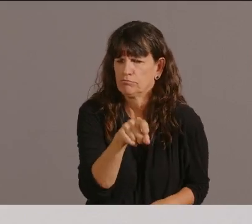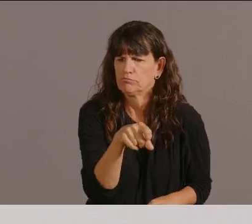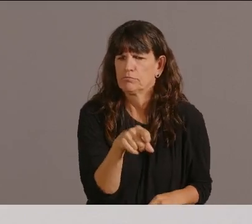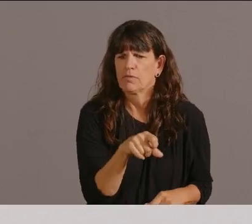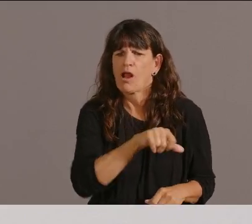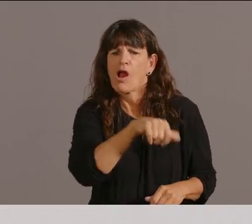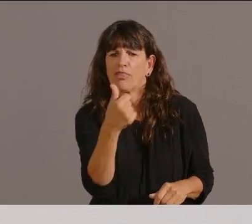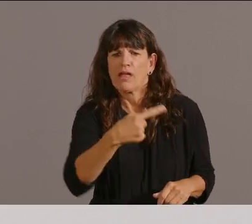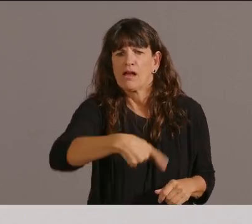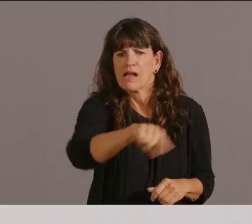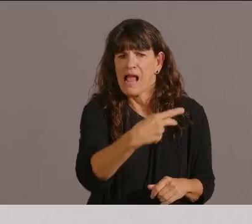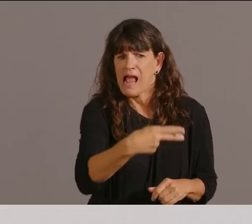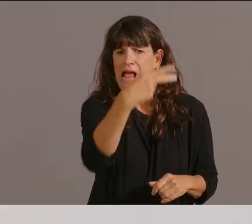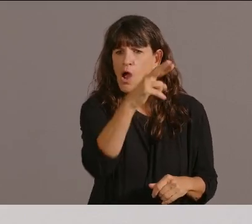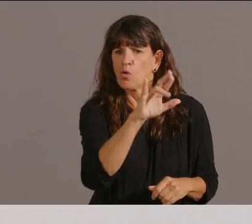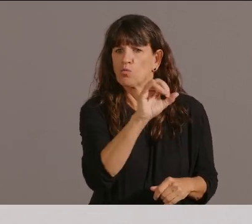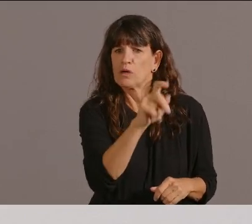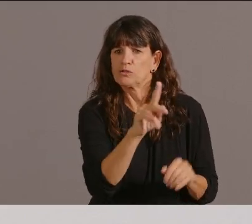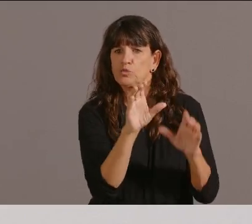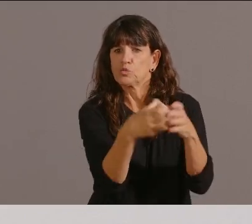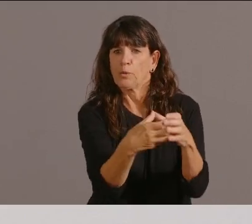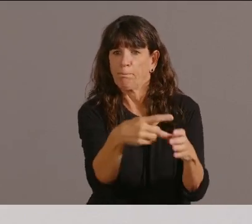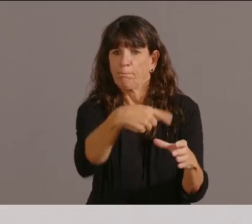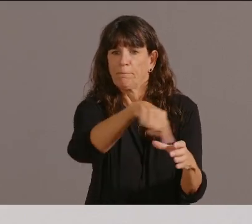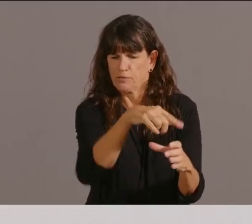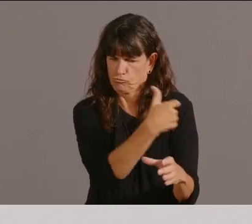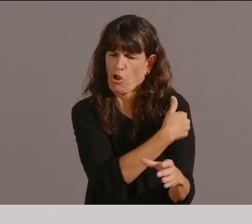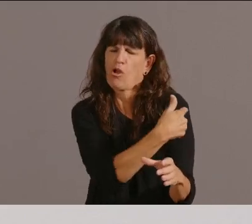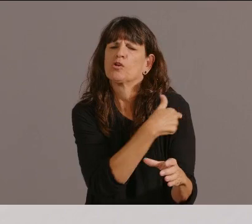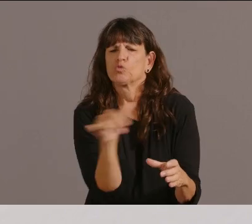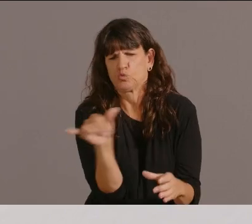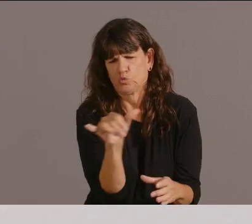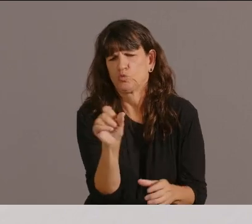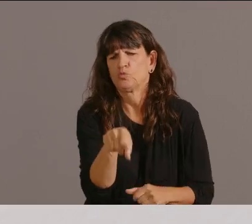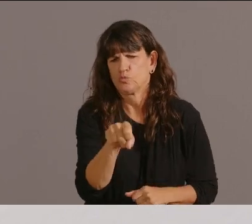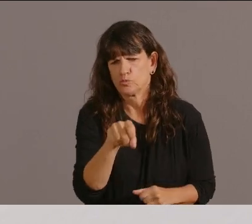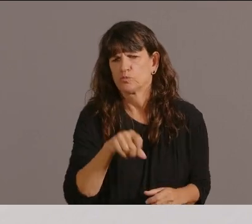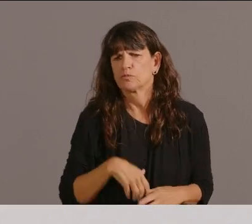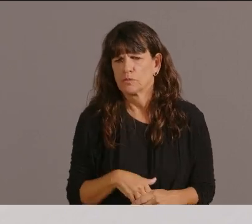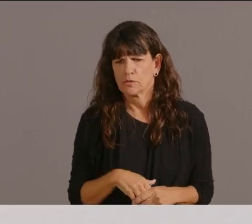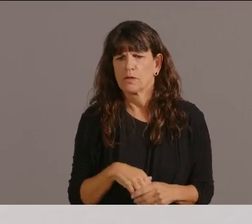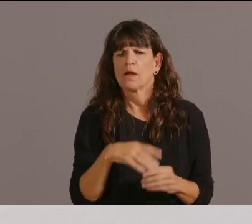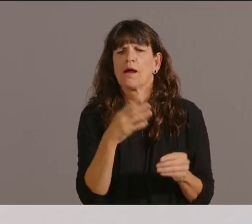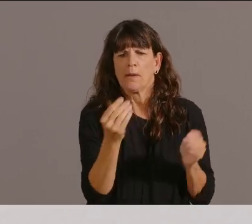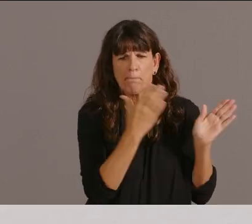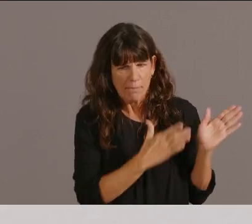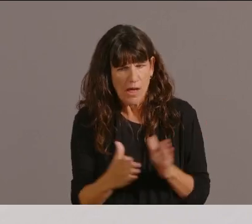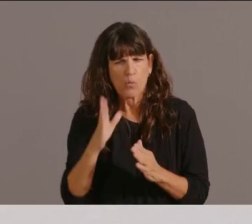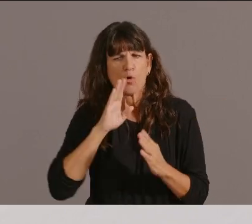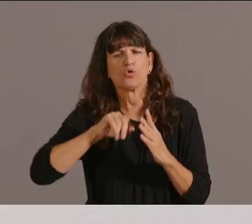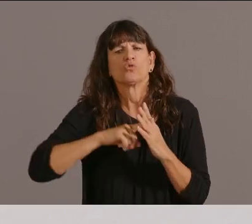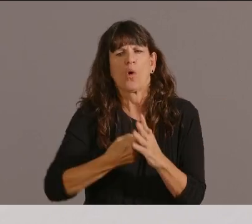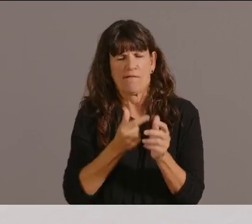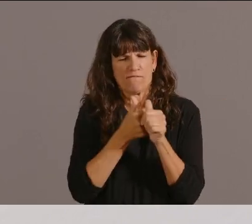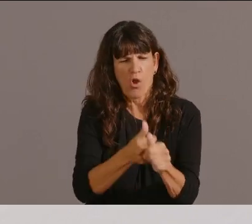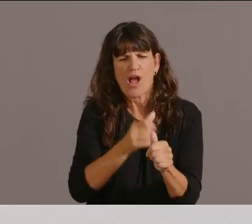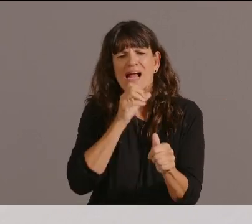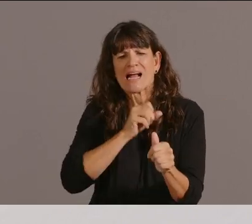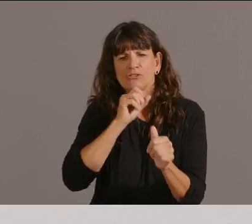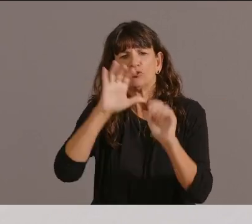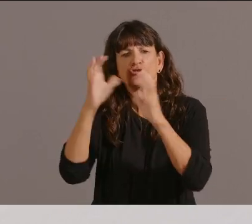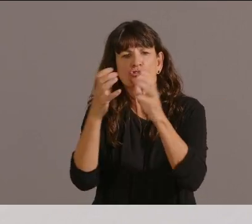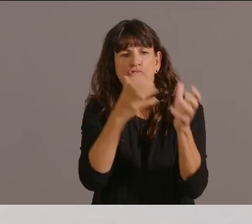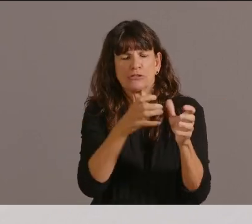they are looking to vaccinate along the age-based prioritization, just like the rest of the state. So I believe next week